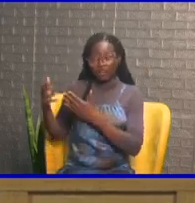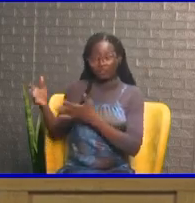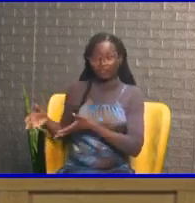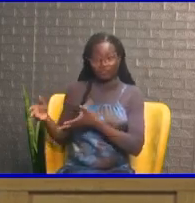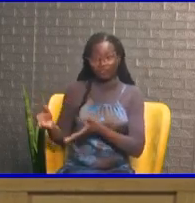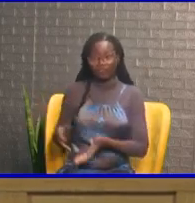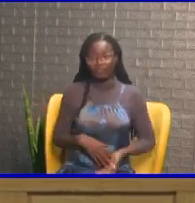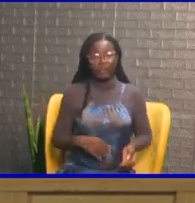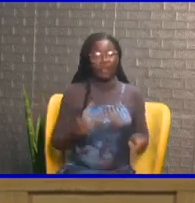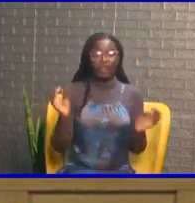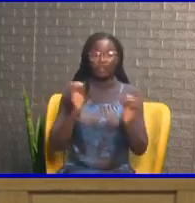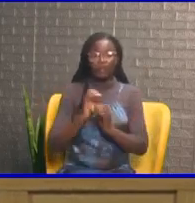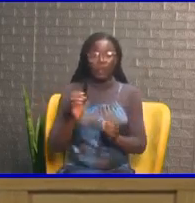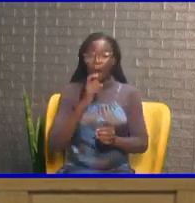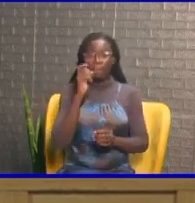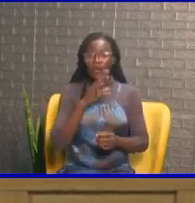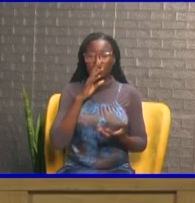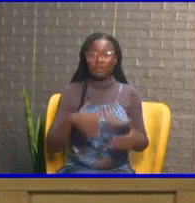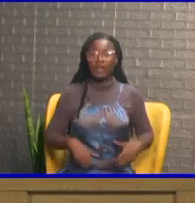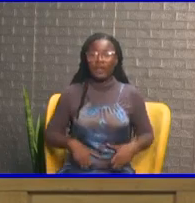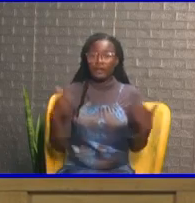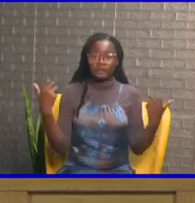In fact, nobody must be offended.